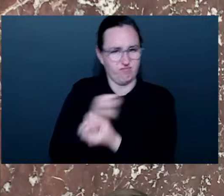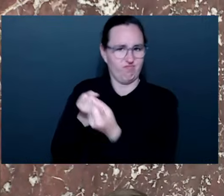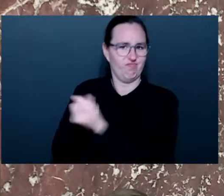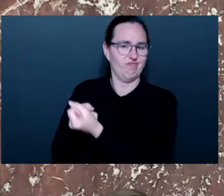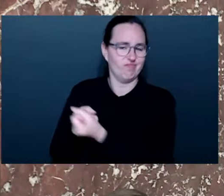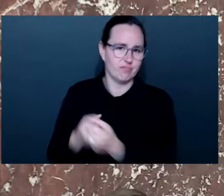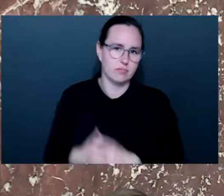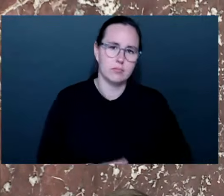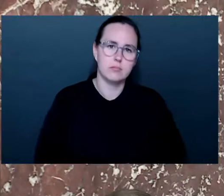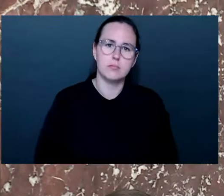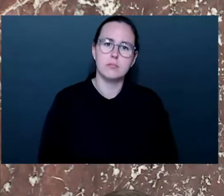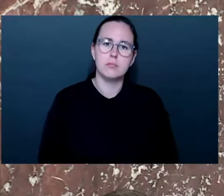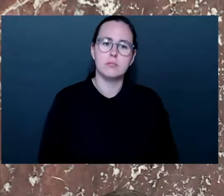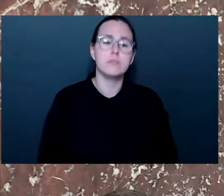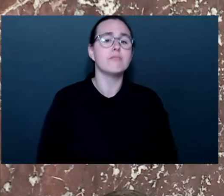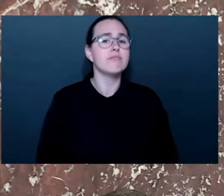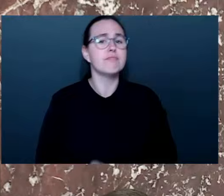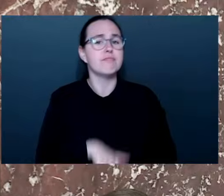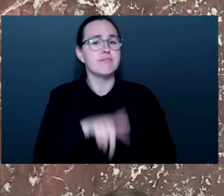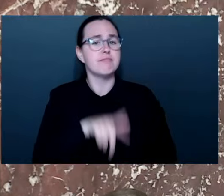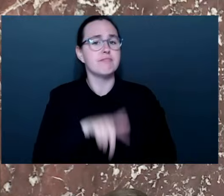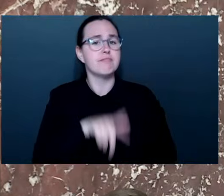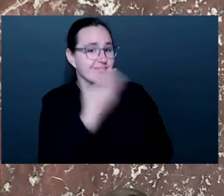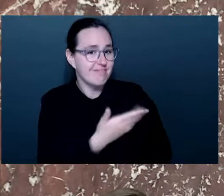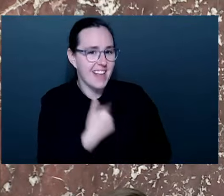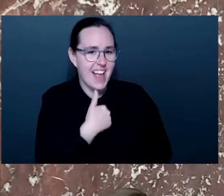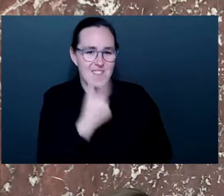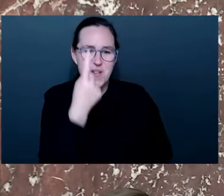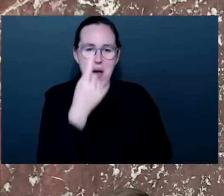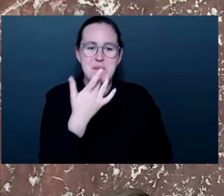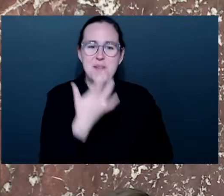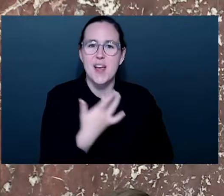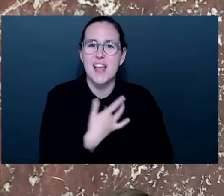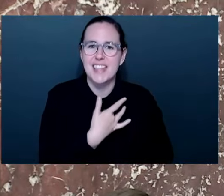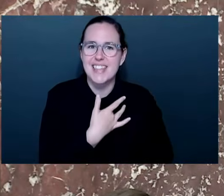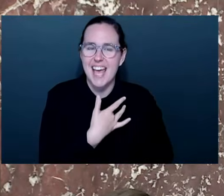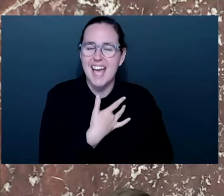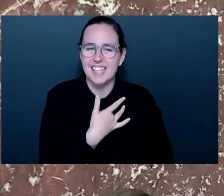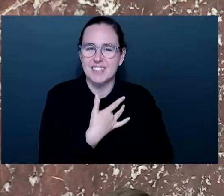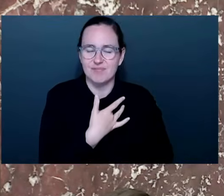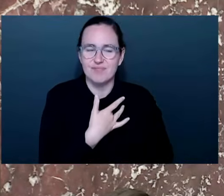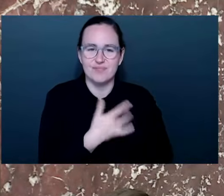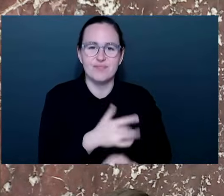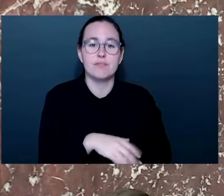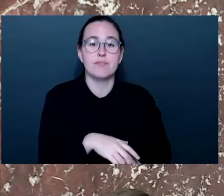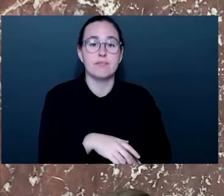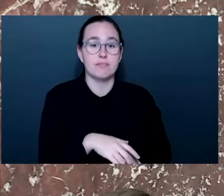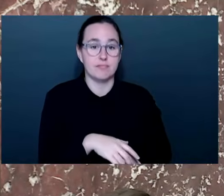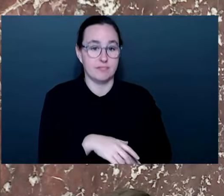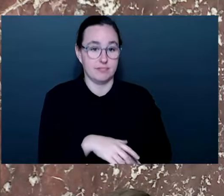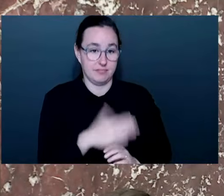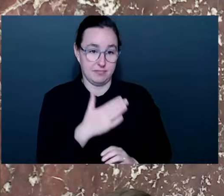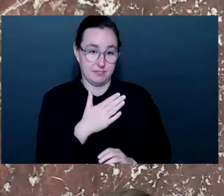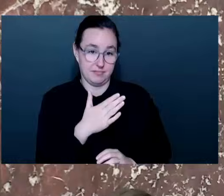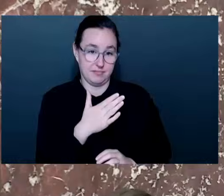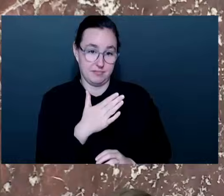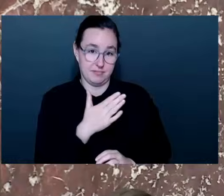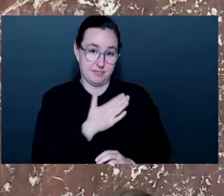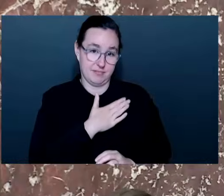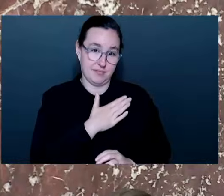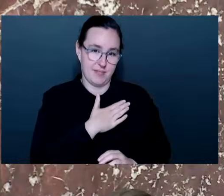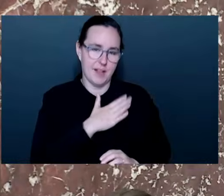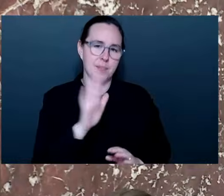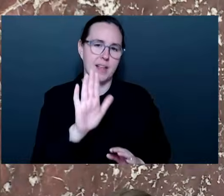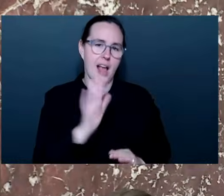So the first is the love of my wife. My wife. At least you know what I